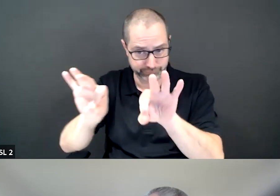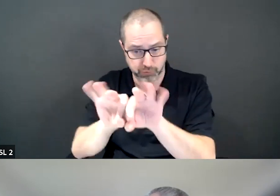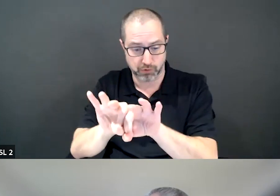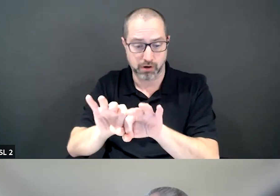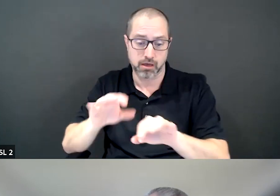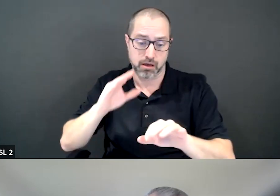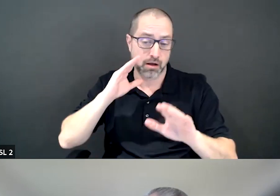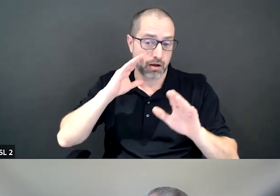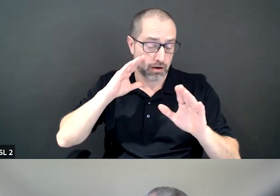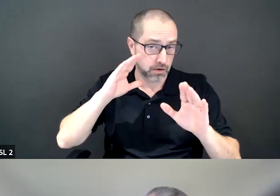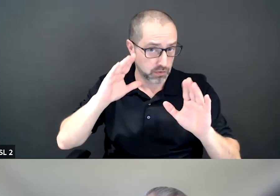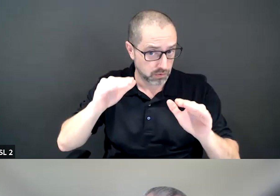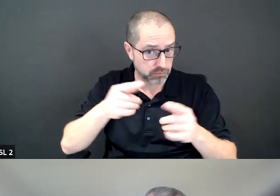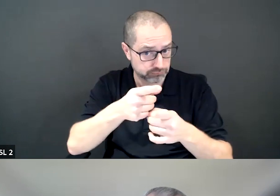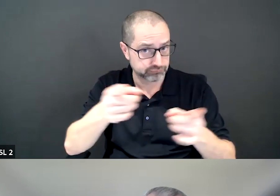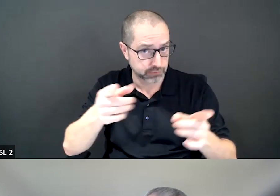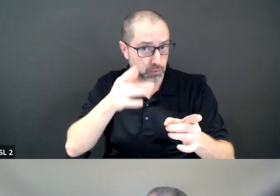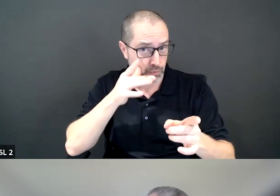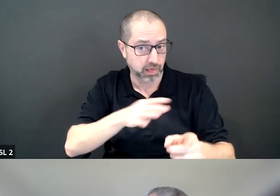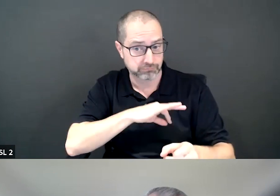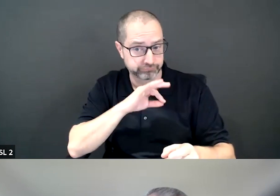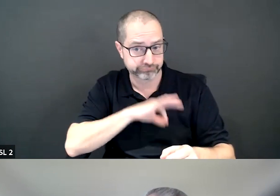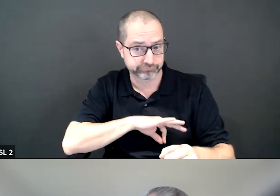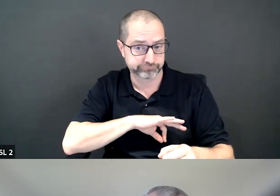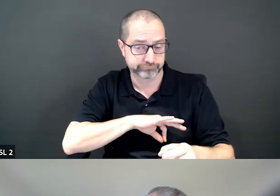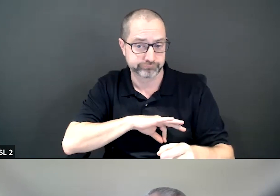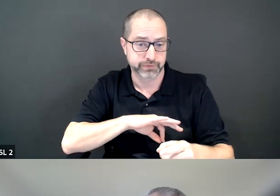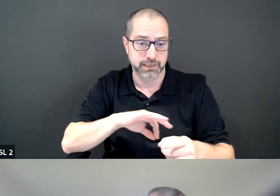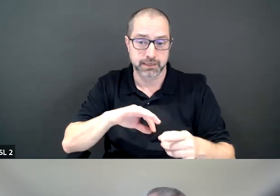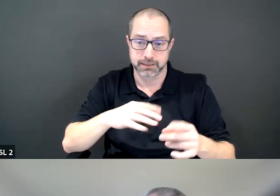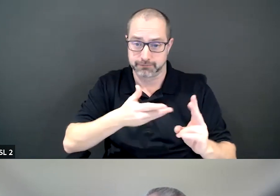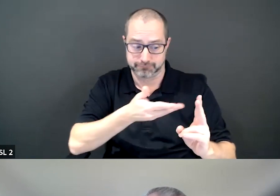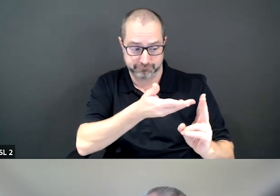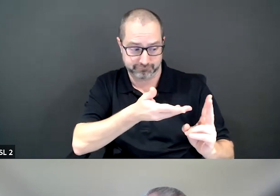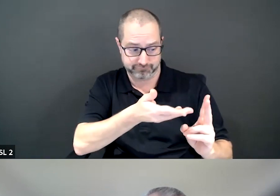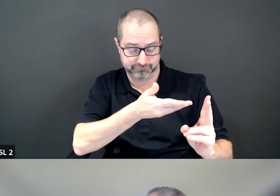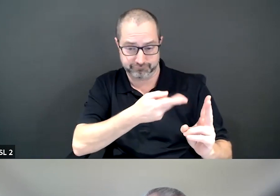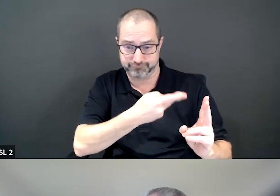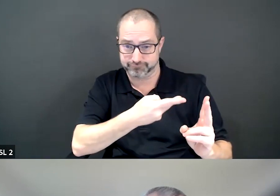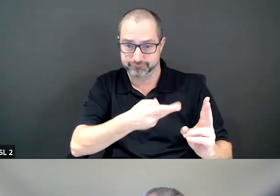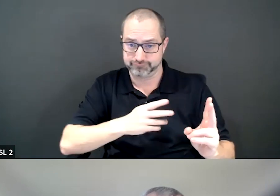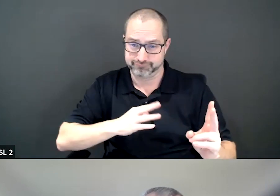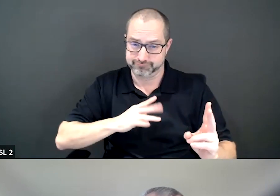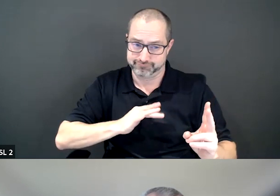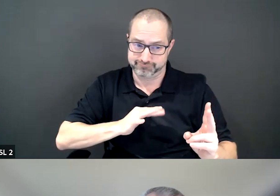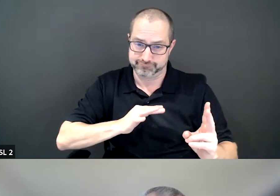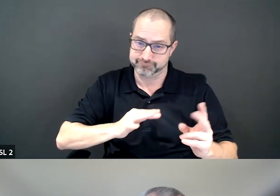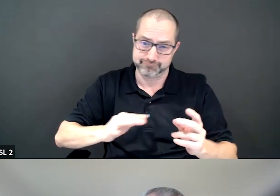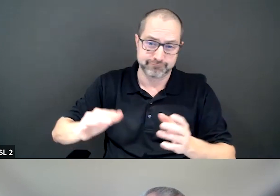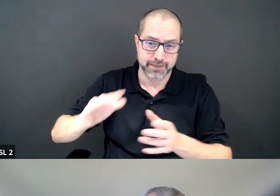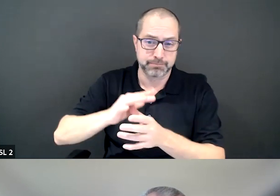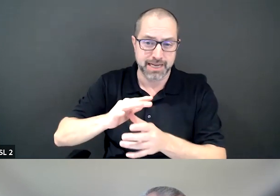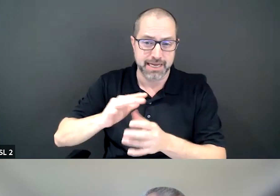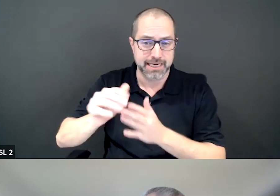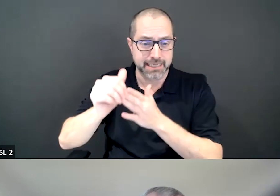will get a lot out of. We're very pleased to have with us the main leader of the labor movement